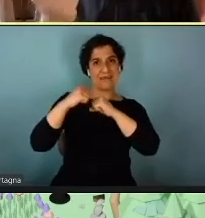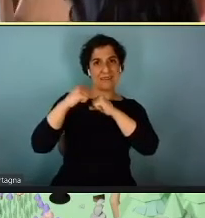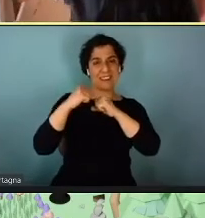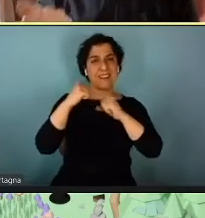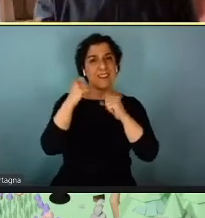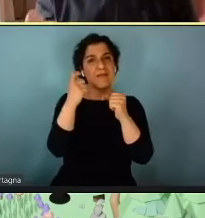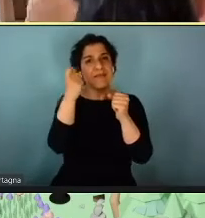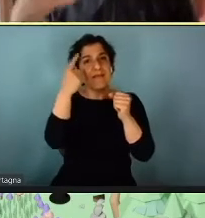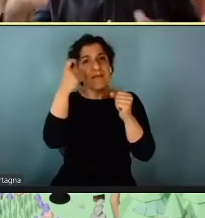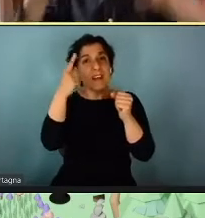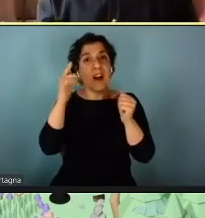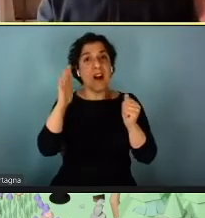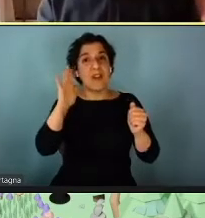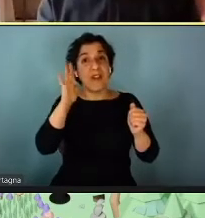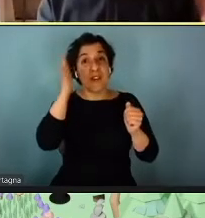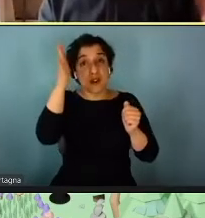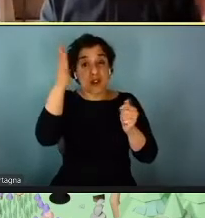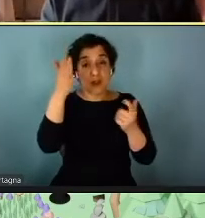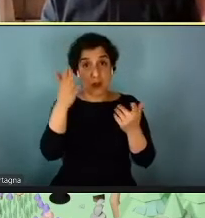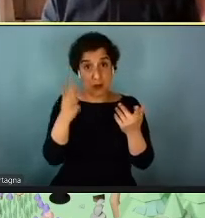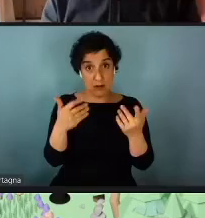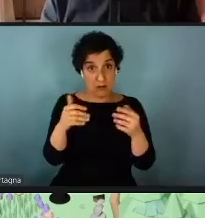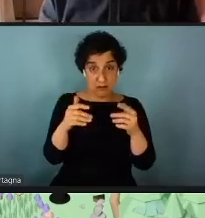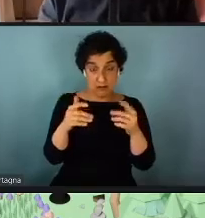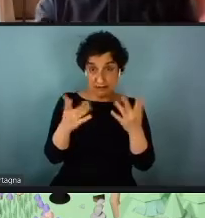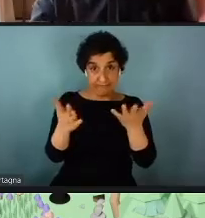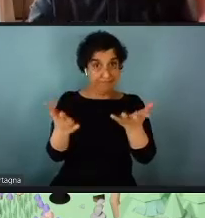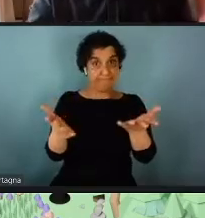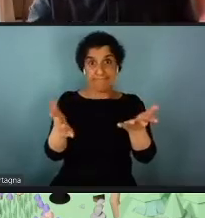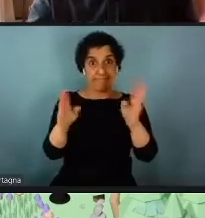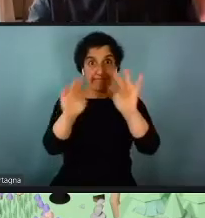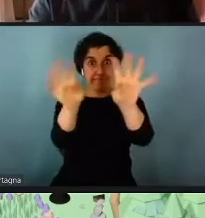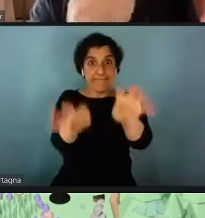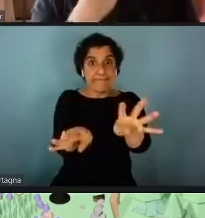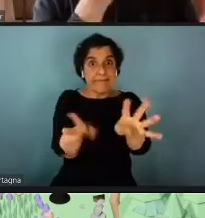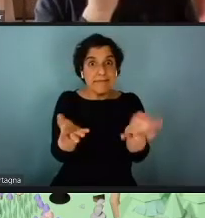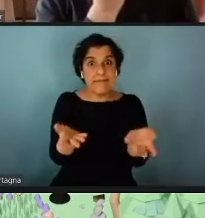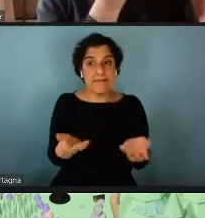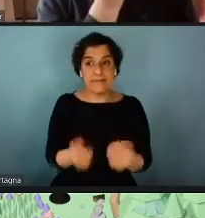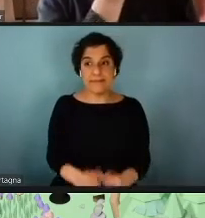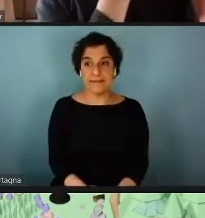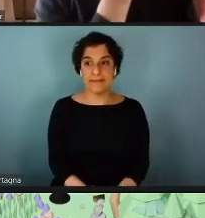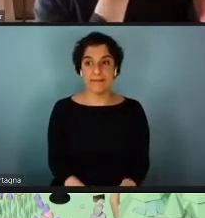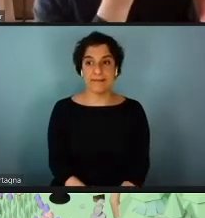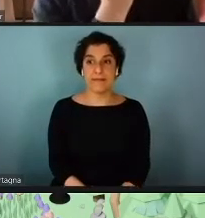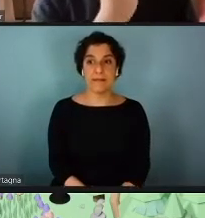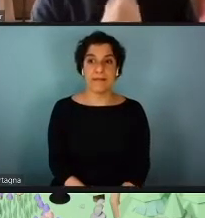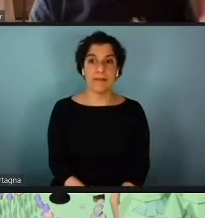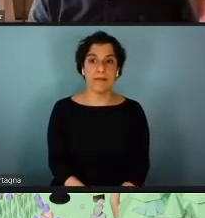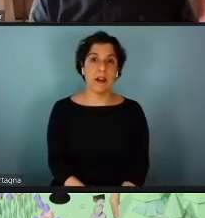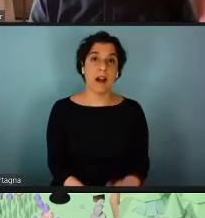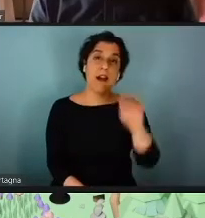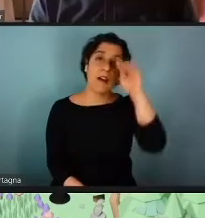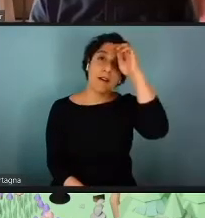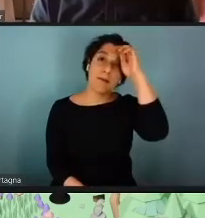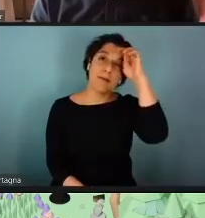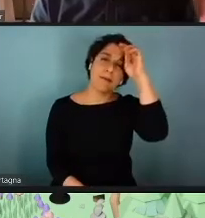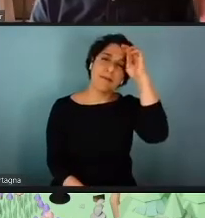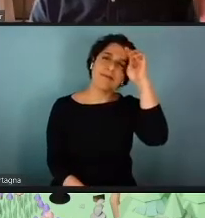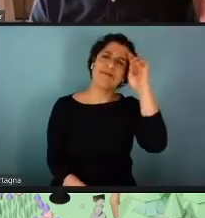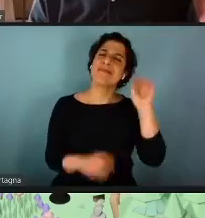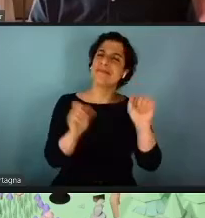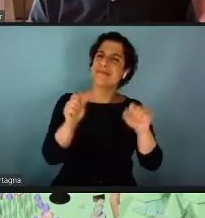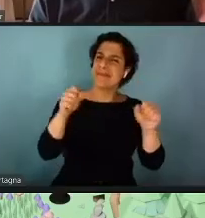to be something that you have any reference to. Right. I completely agree also, Pierre. I was thinking about Christina's example of how,